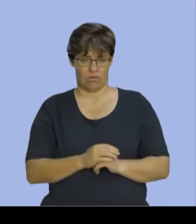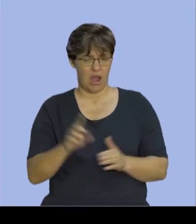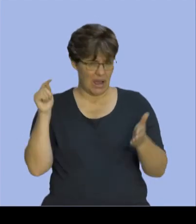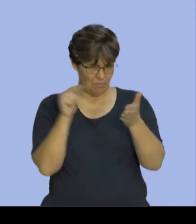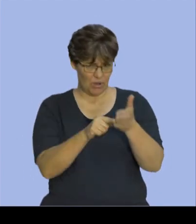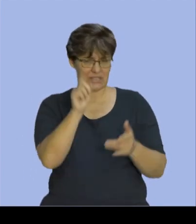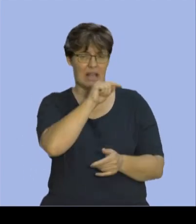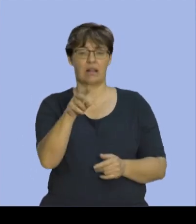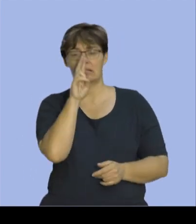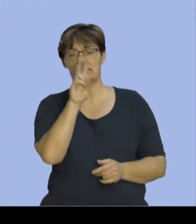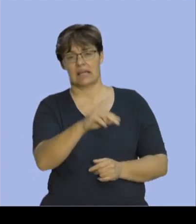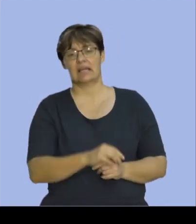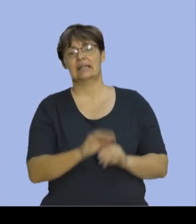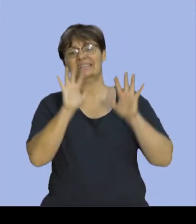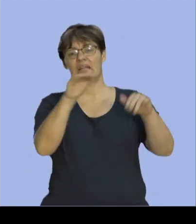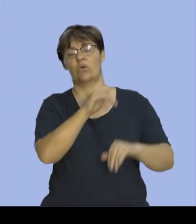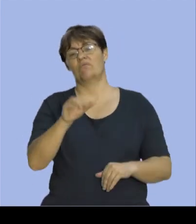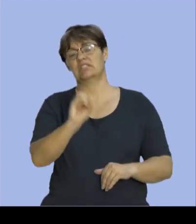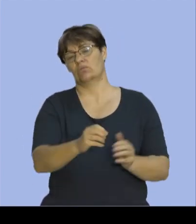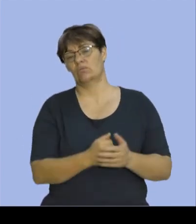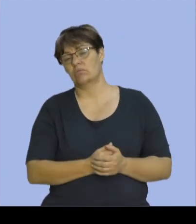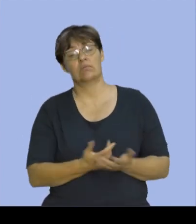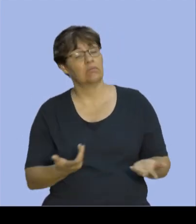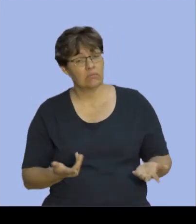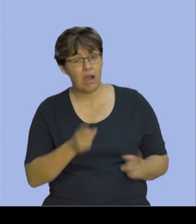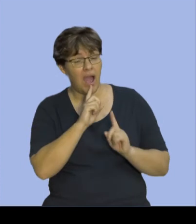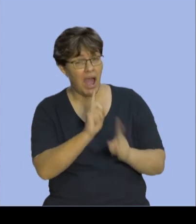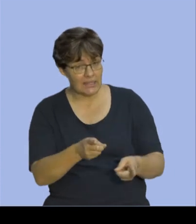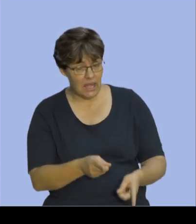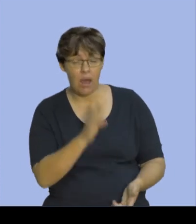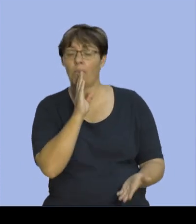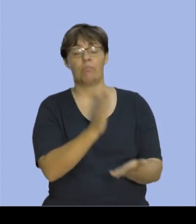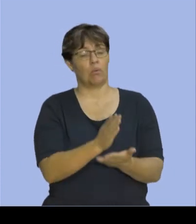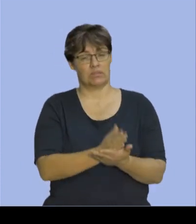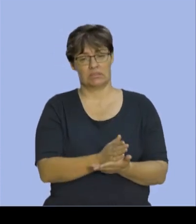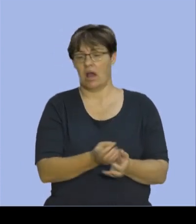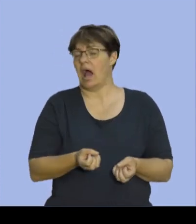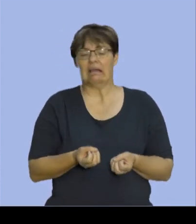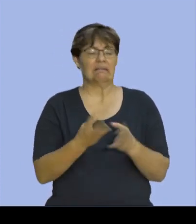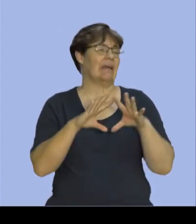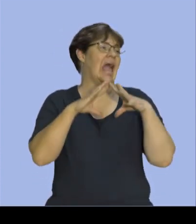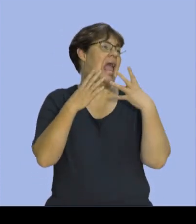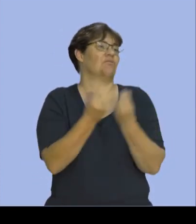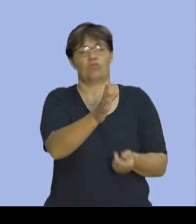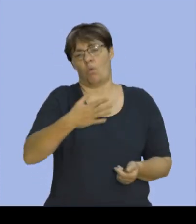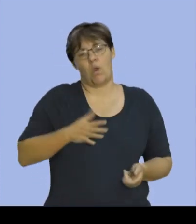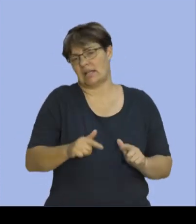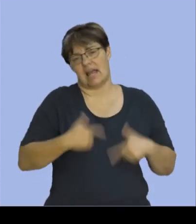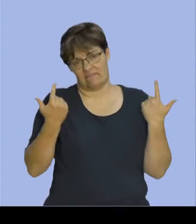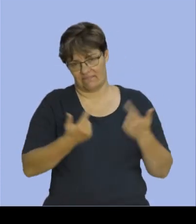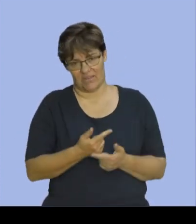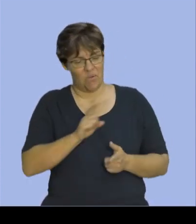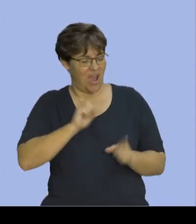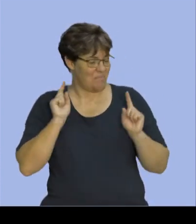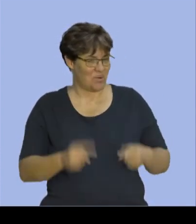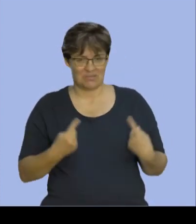0. I dare you to press your calculator now and say 10 over 0. If you get an answer, I promise you, I will give